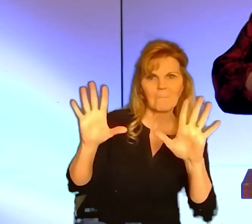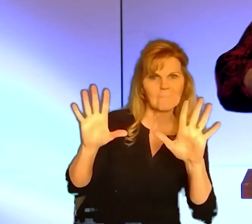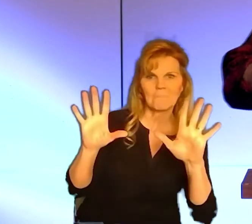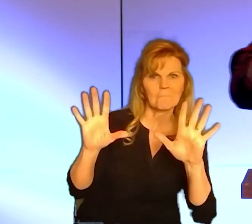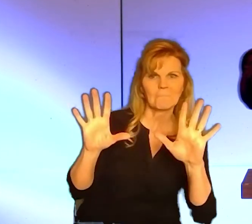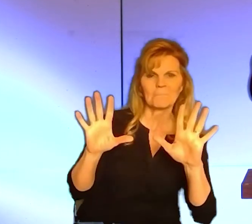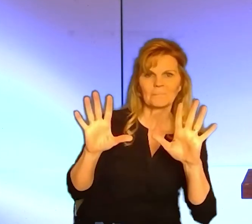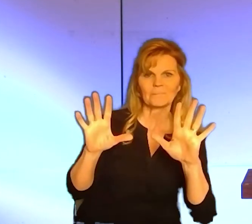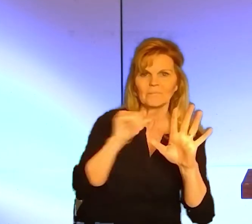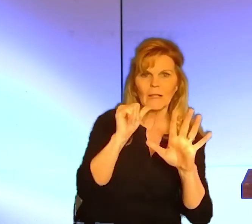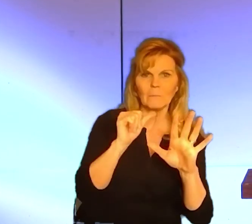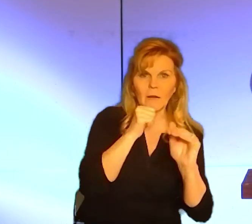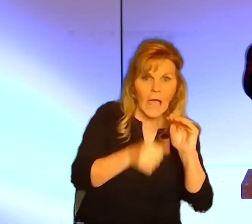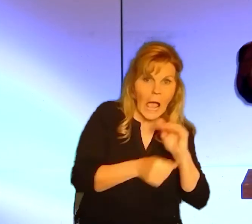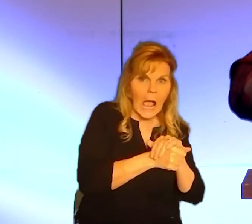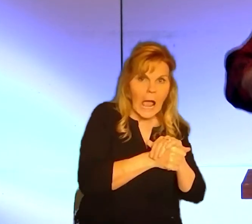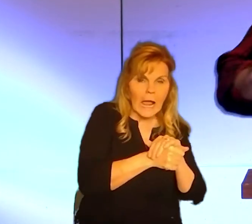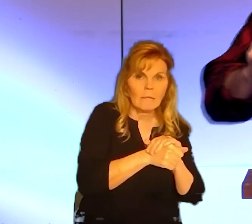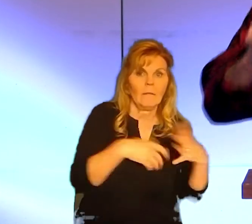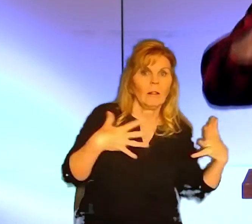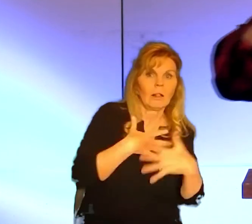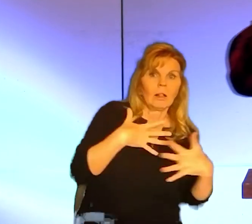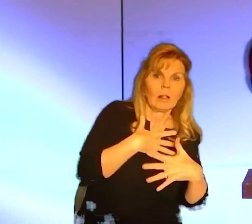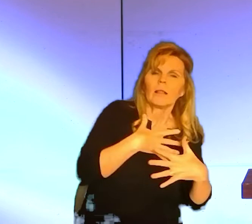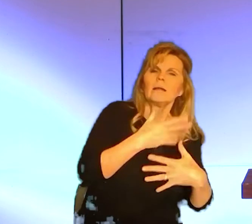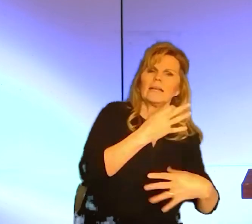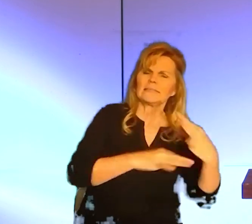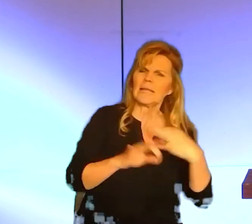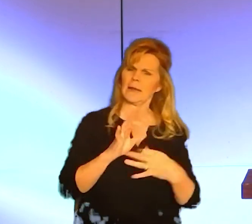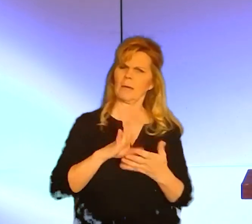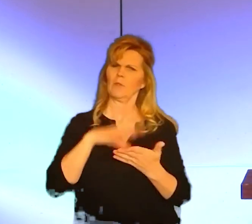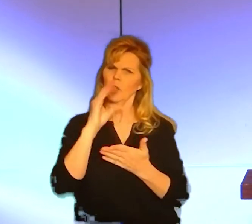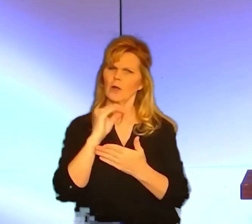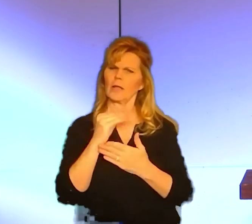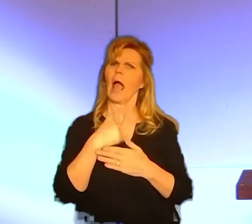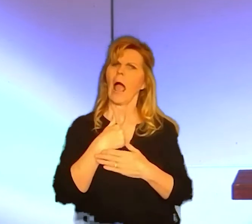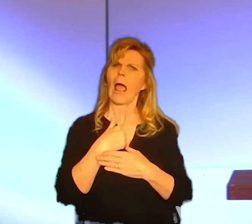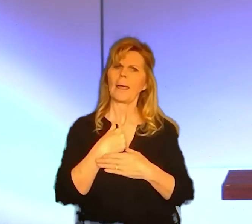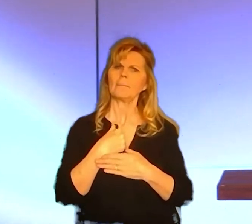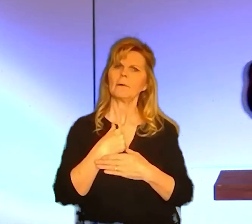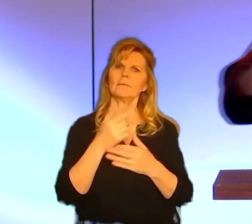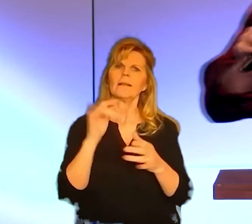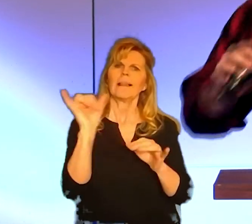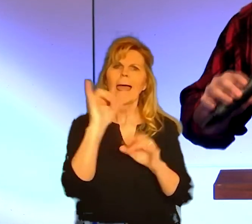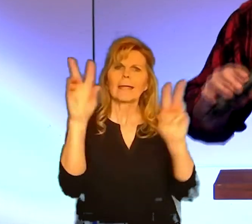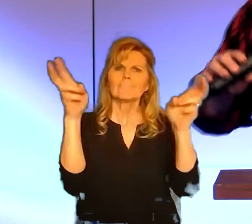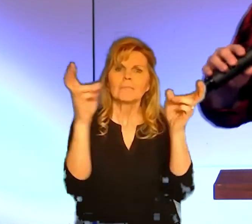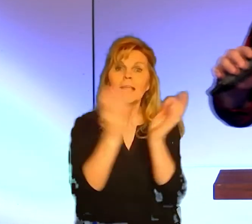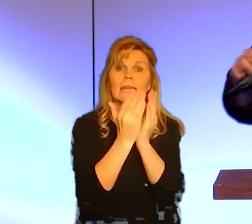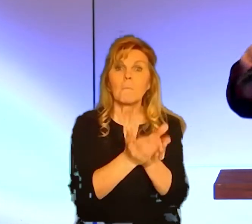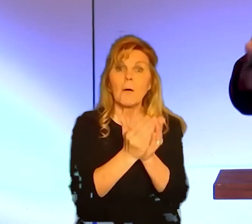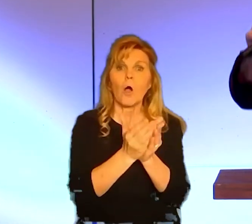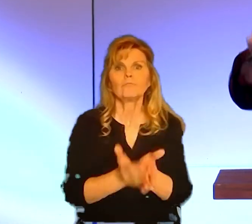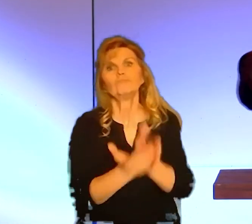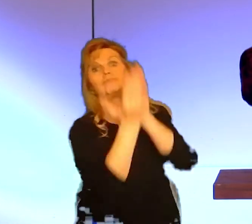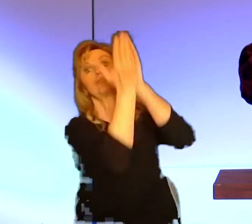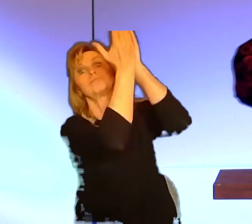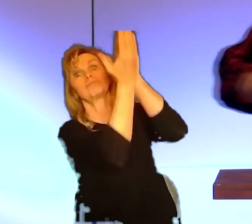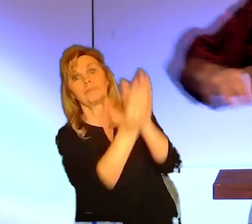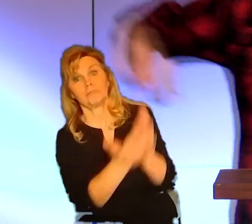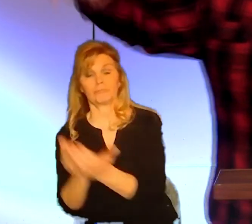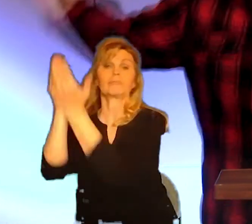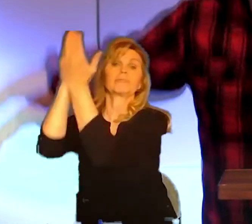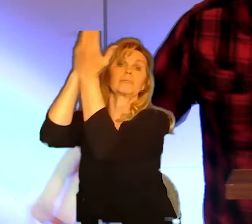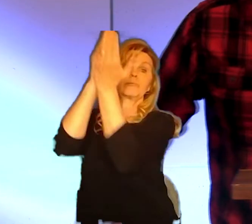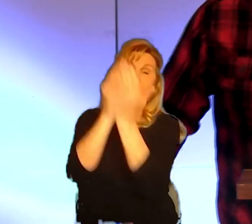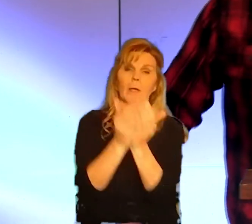I'm not going to wuss out. There's some things that I'm learning in this boat right now. God's got me in a boat right now, and I'm with Jesus,